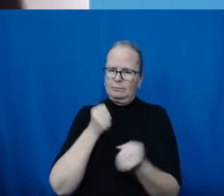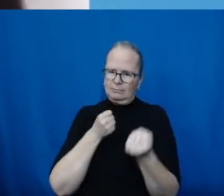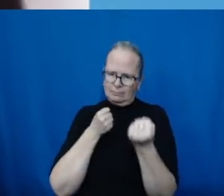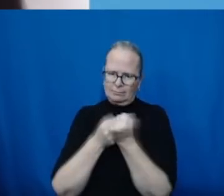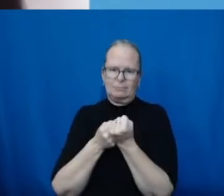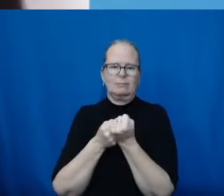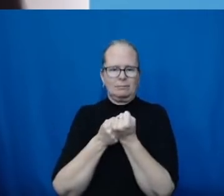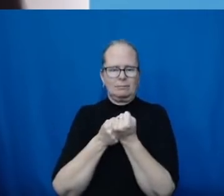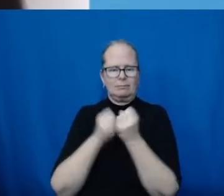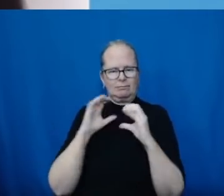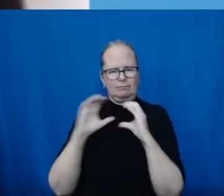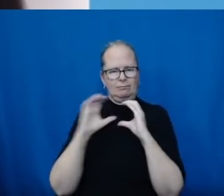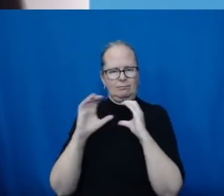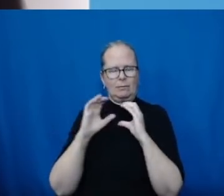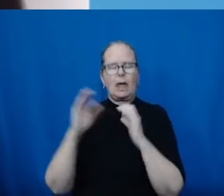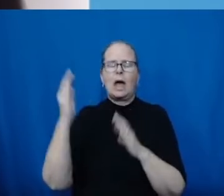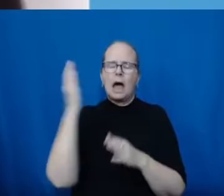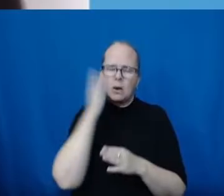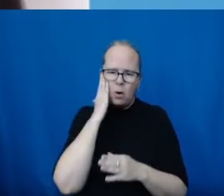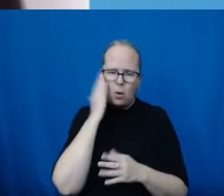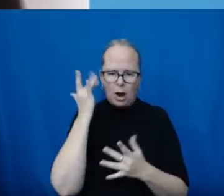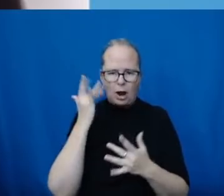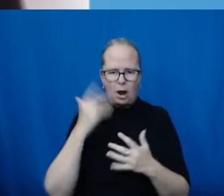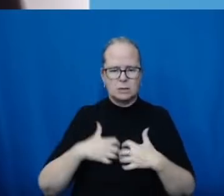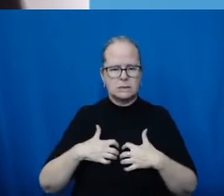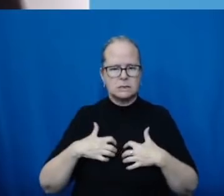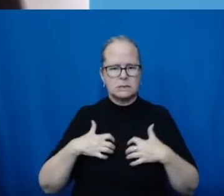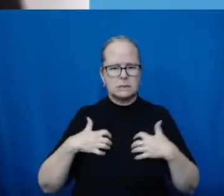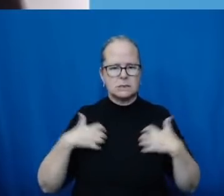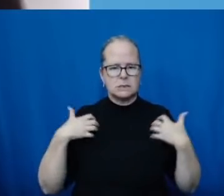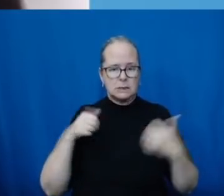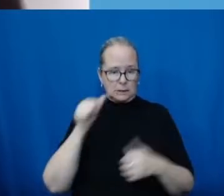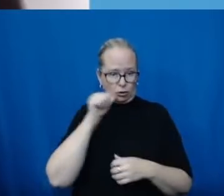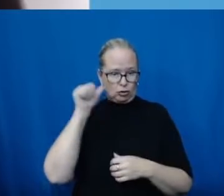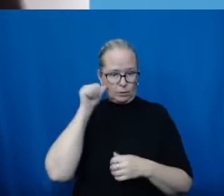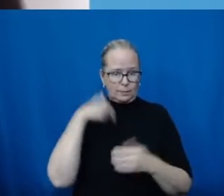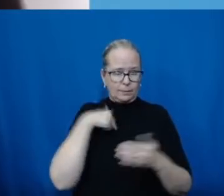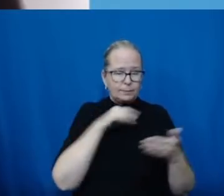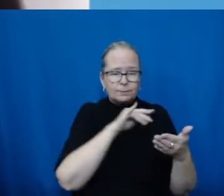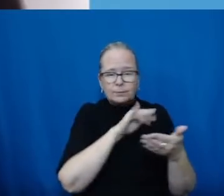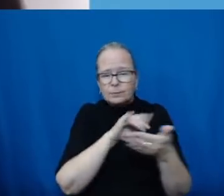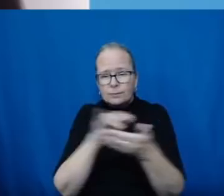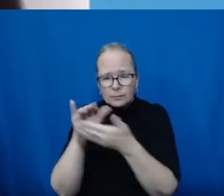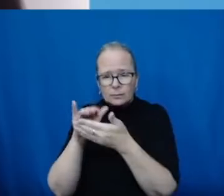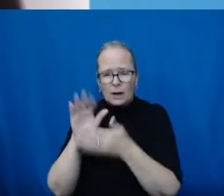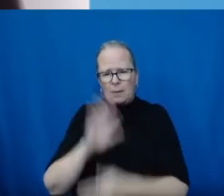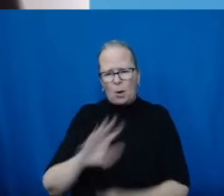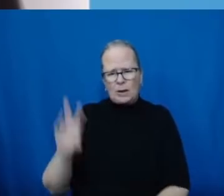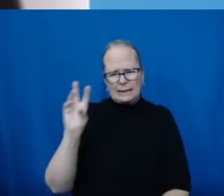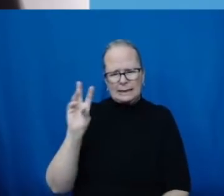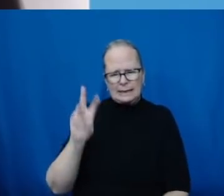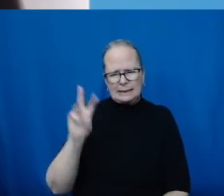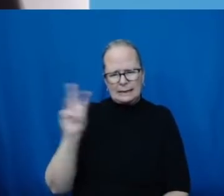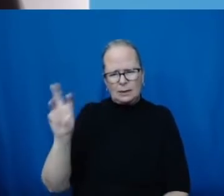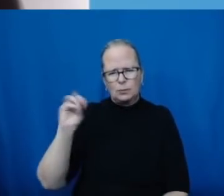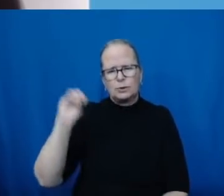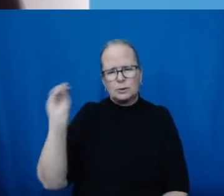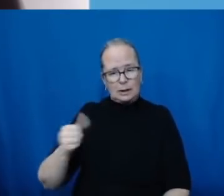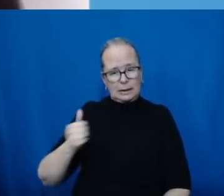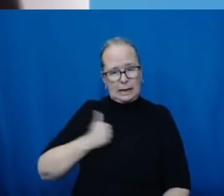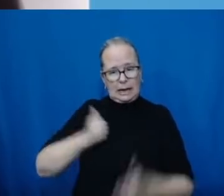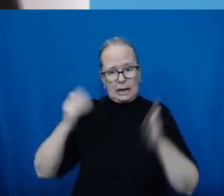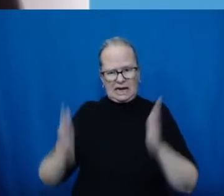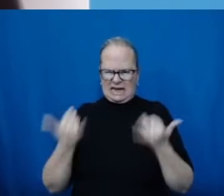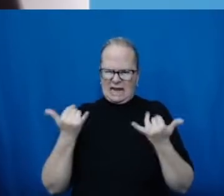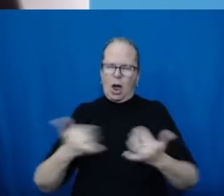yesterday that said that I think it was 2/3 of Canadians now are angry with the unvaccinated, and I get it. We've got to put that anger aside. It's not